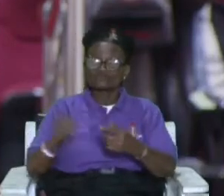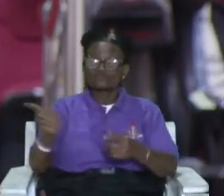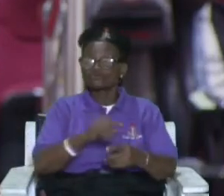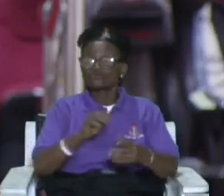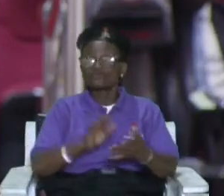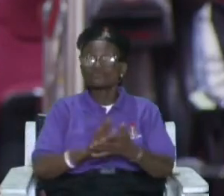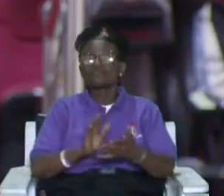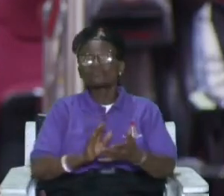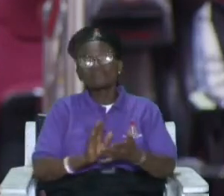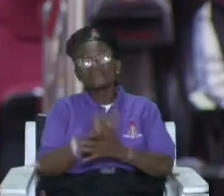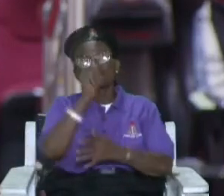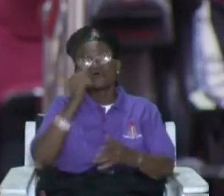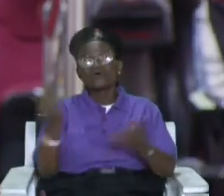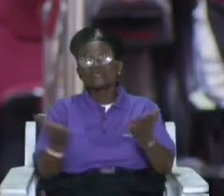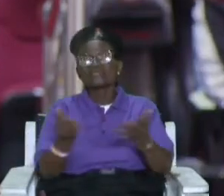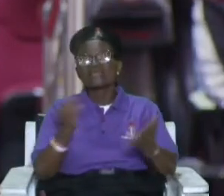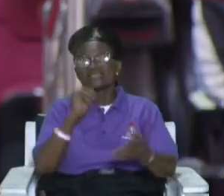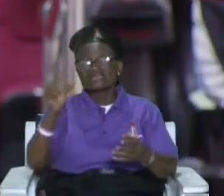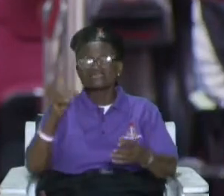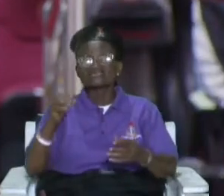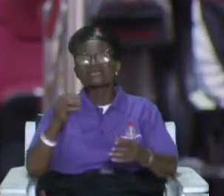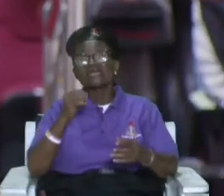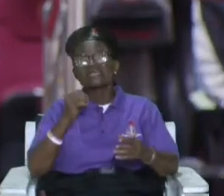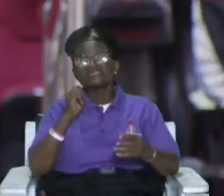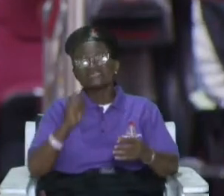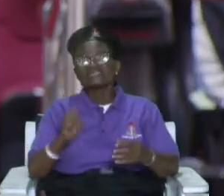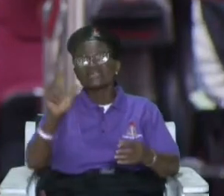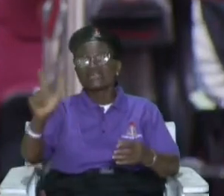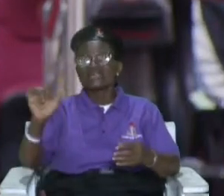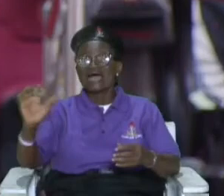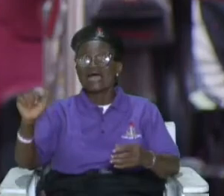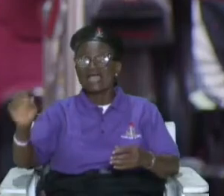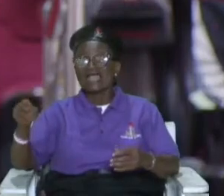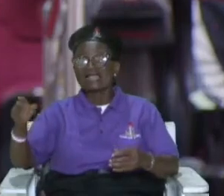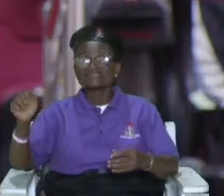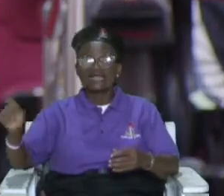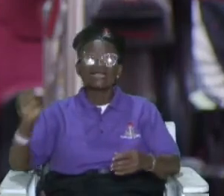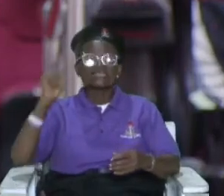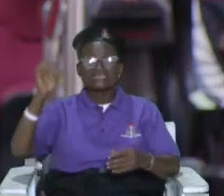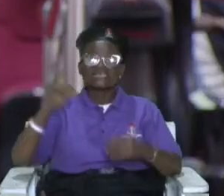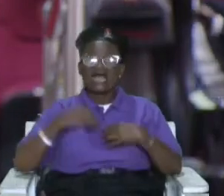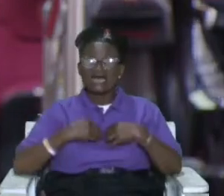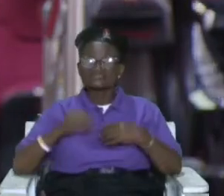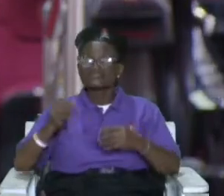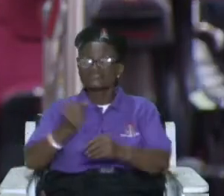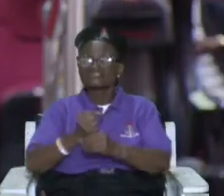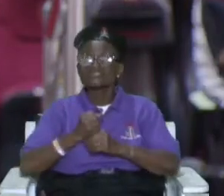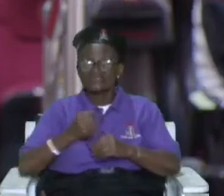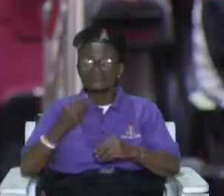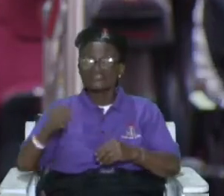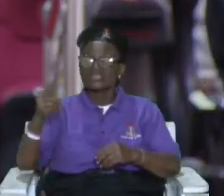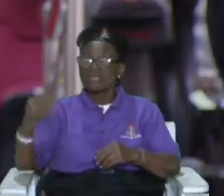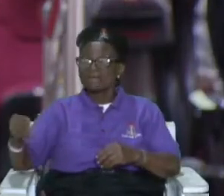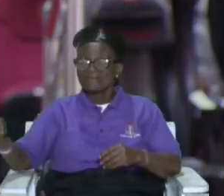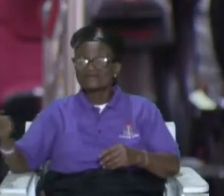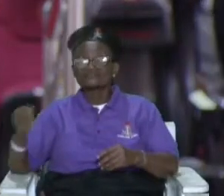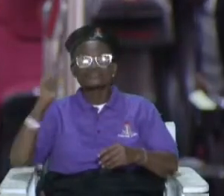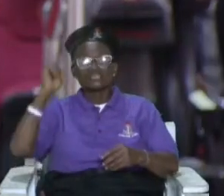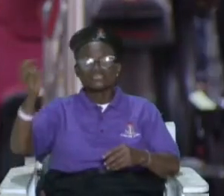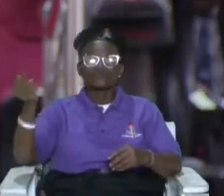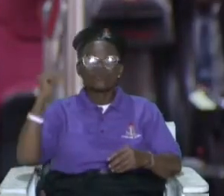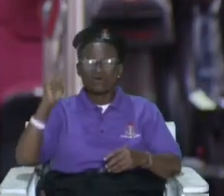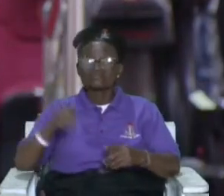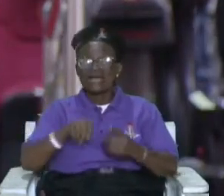the mantle. He was about to begin his ministry.